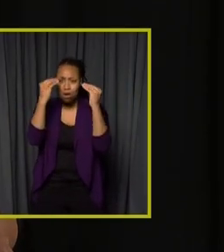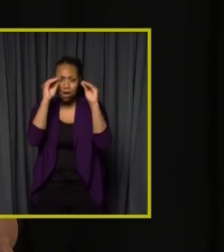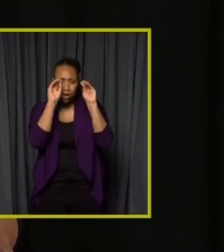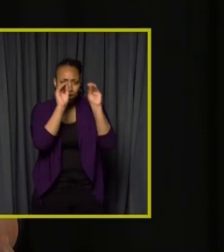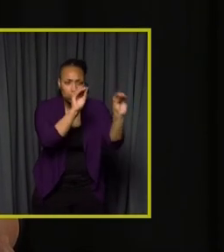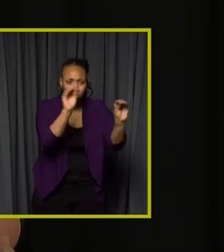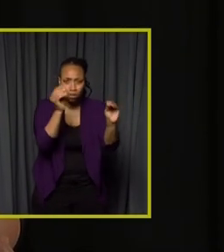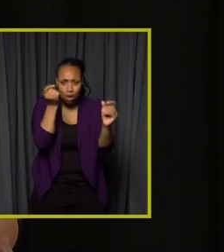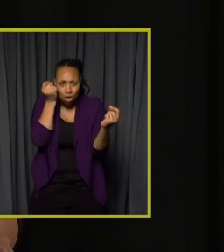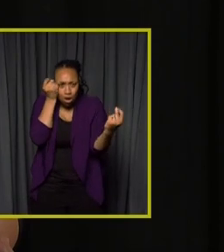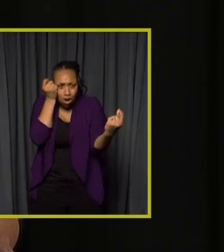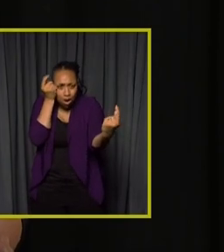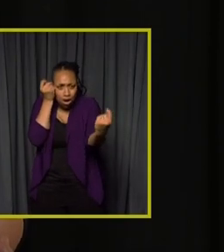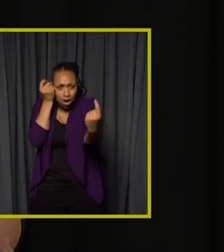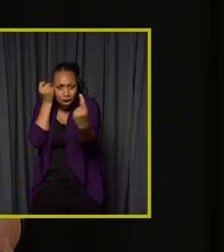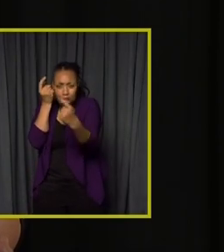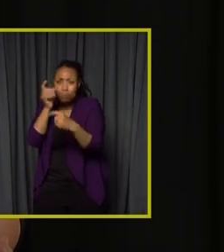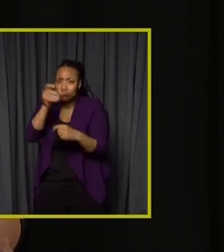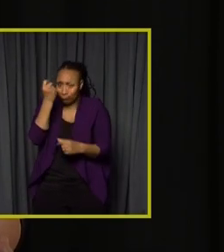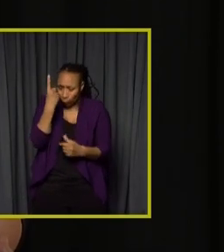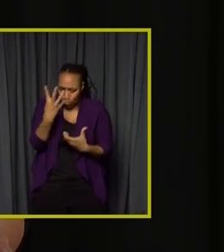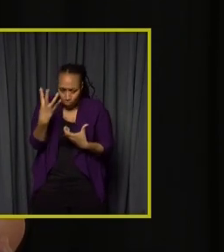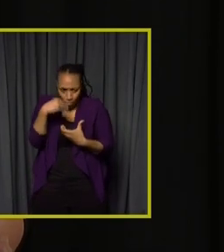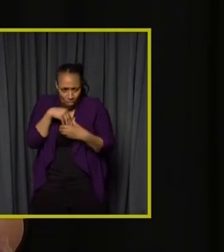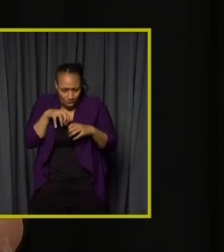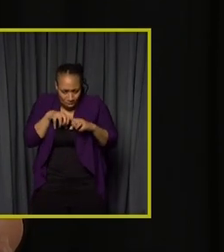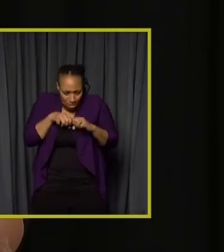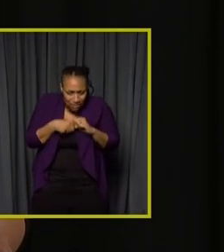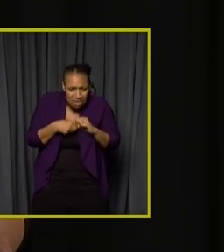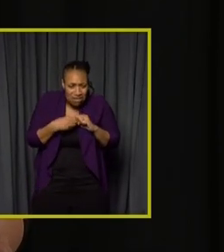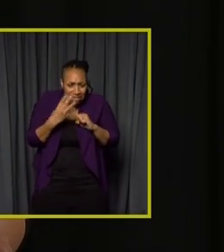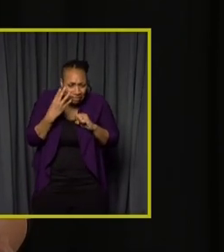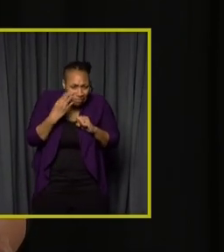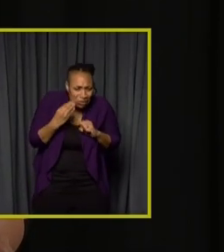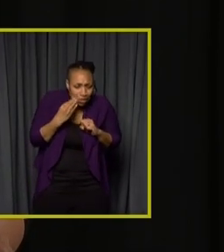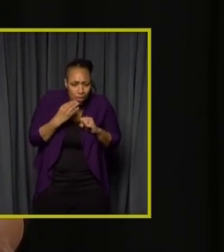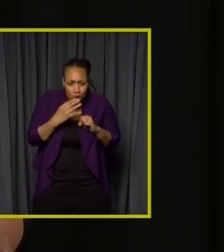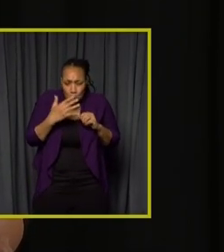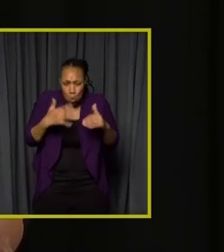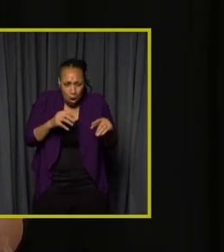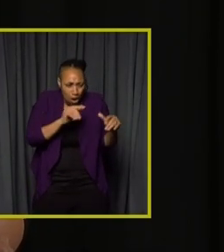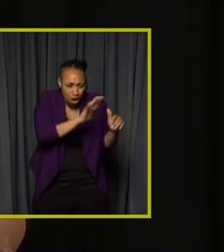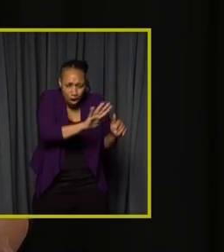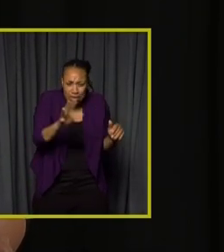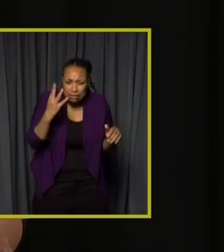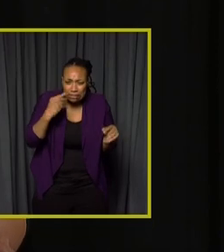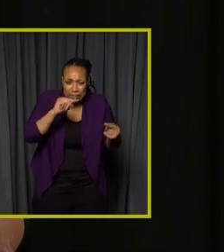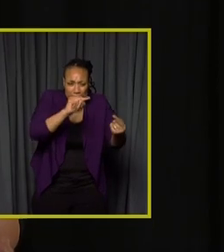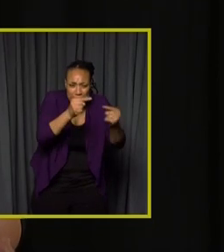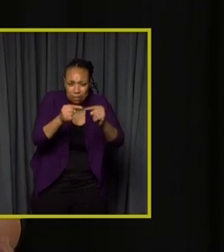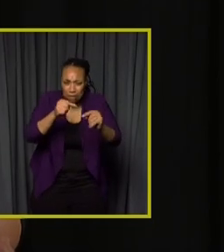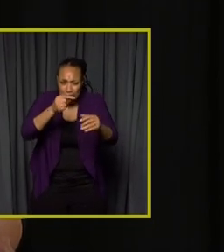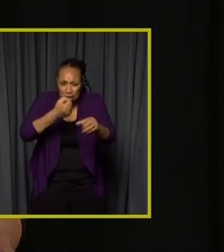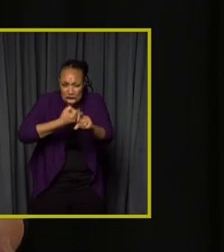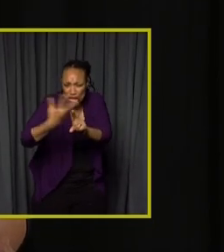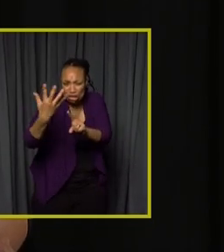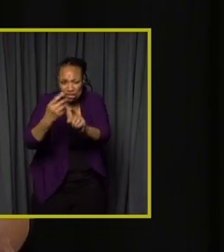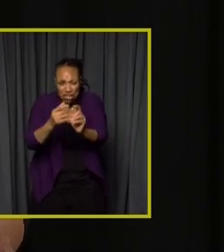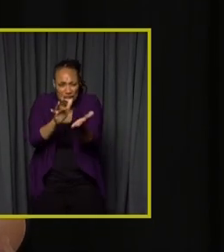conscience, and to show where our hope for